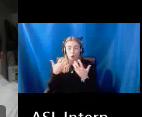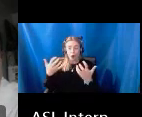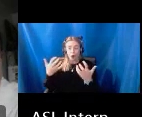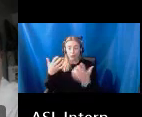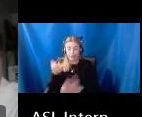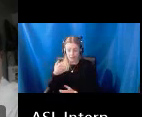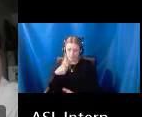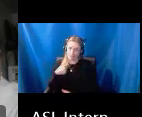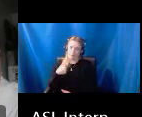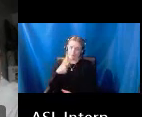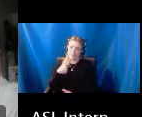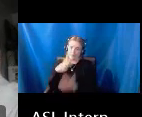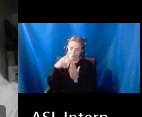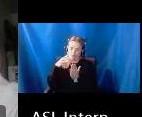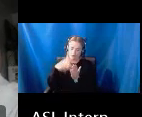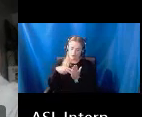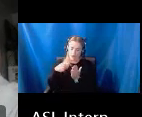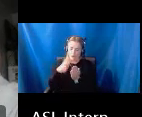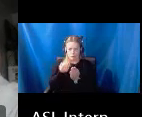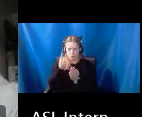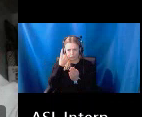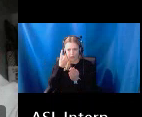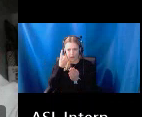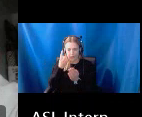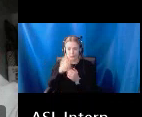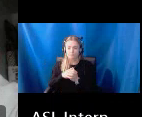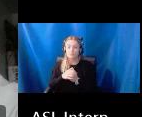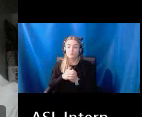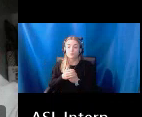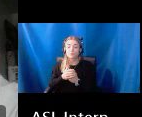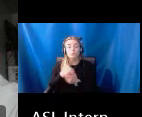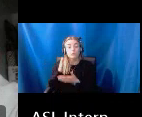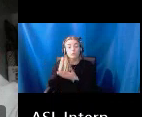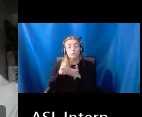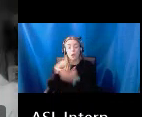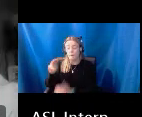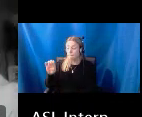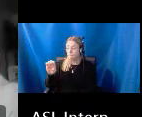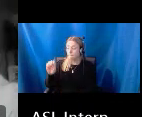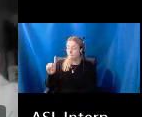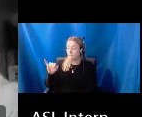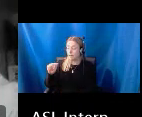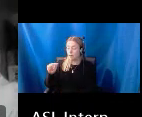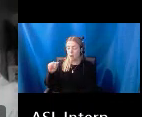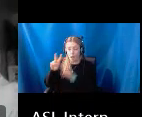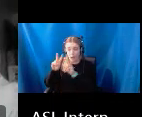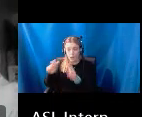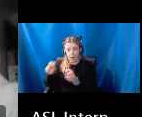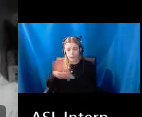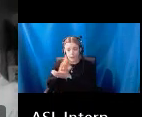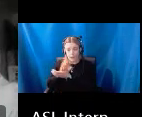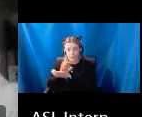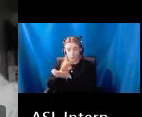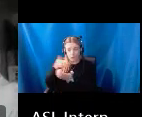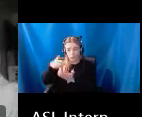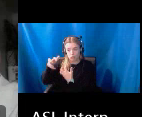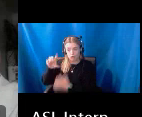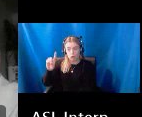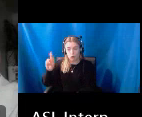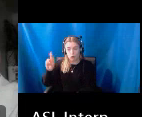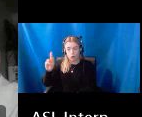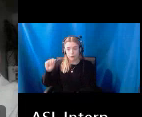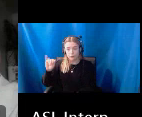have to say, I've read some of your initial drafts of your media analysis. Remember, we're talking about